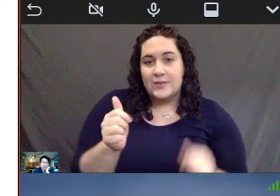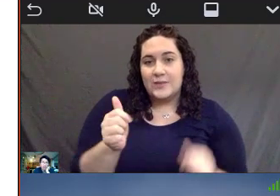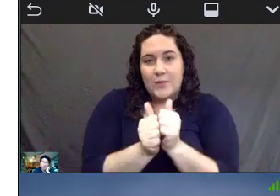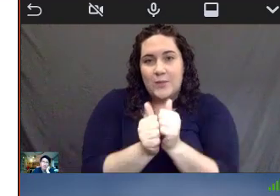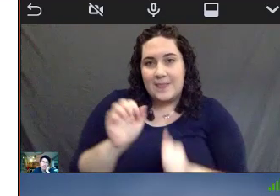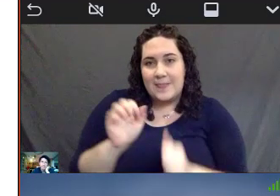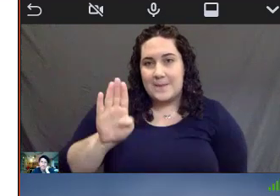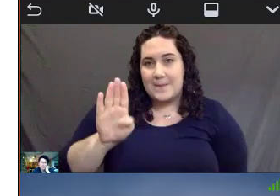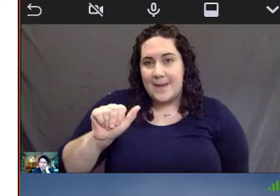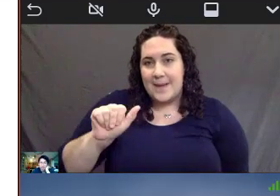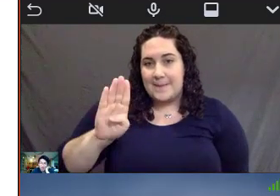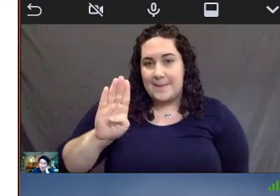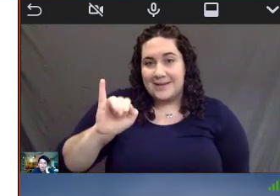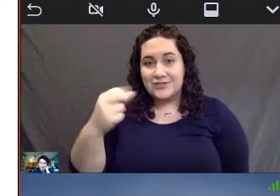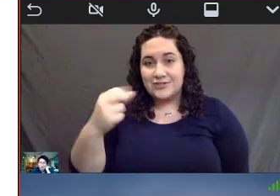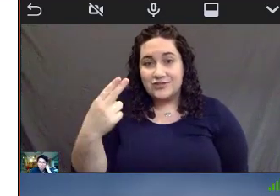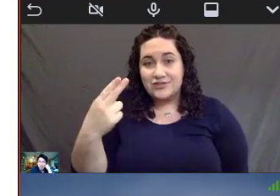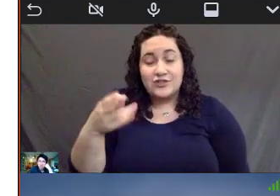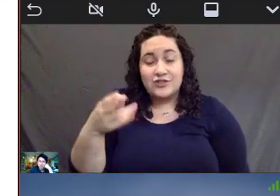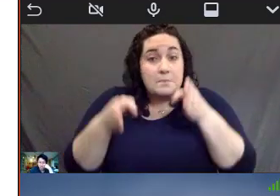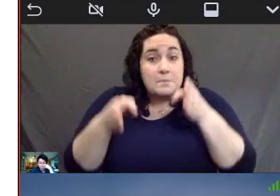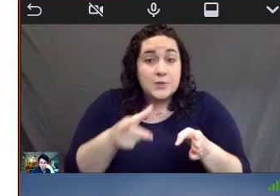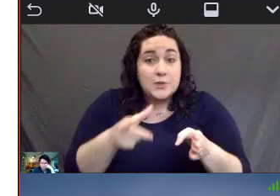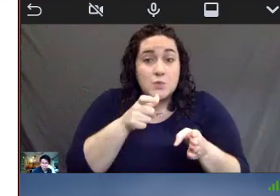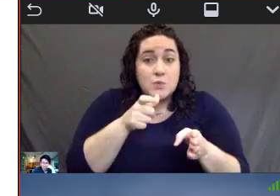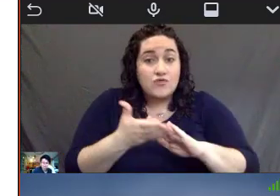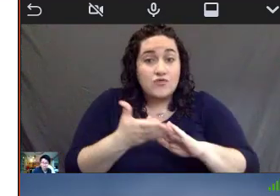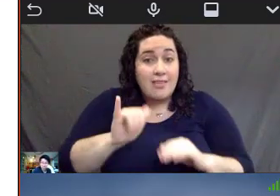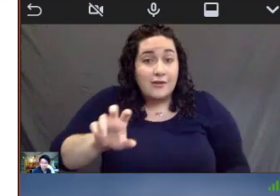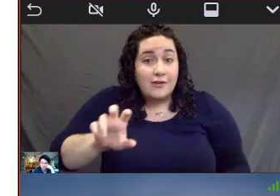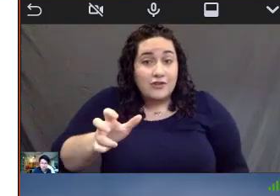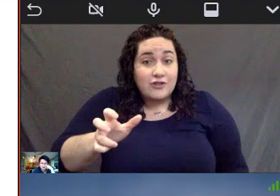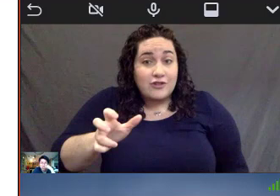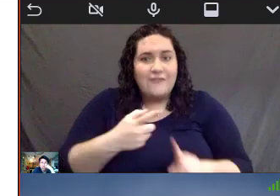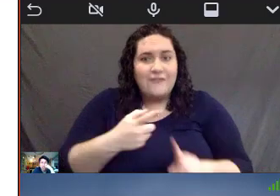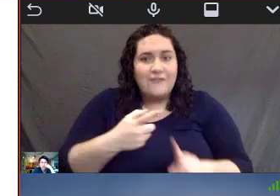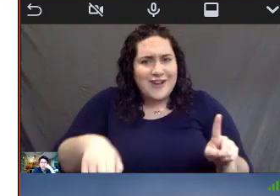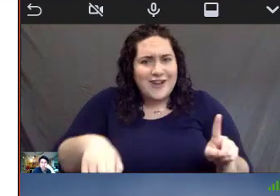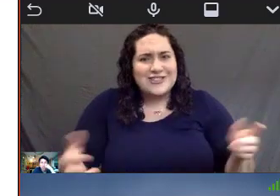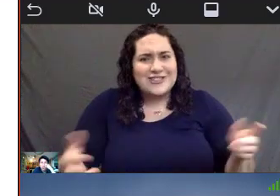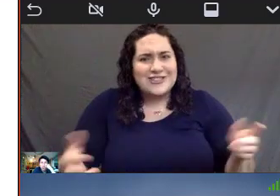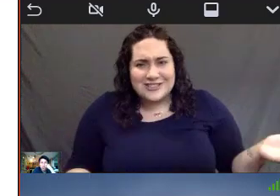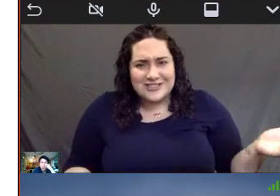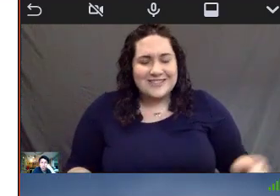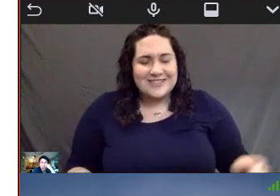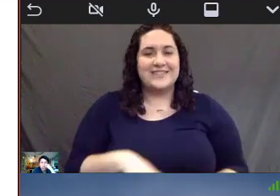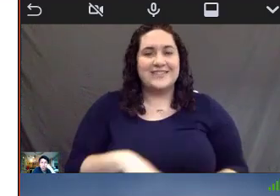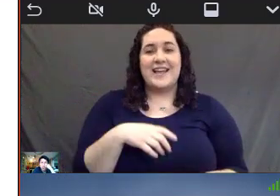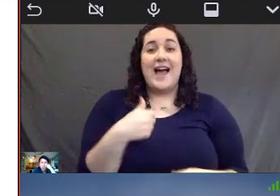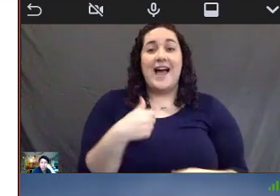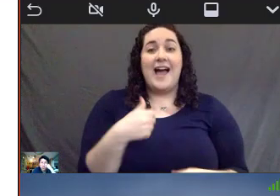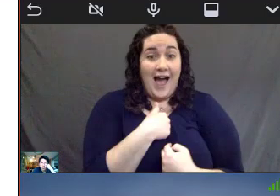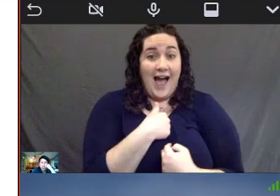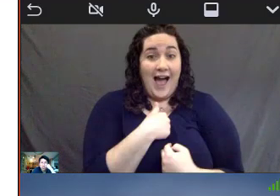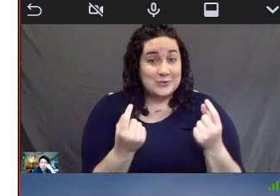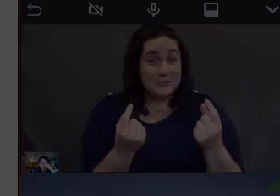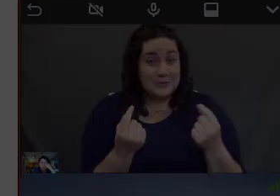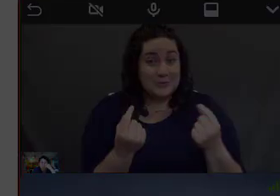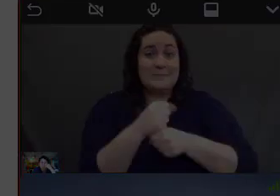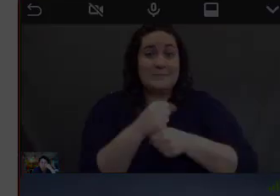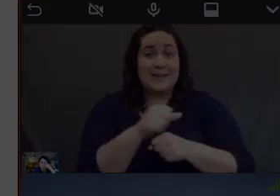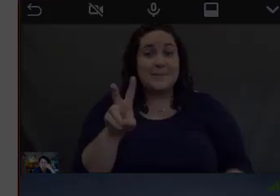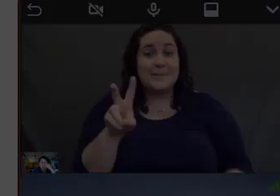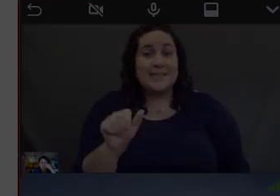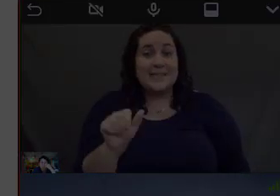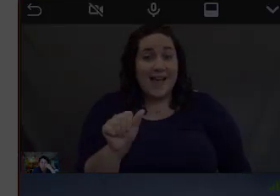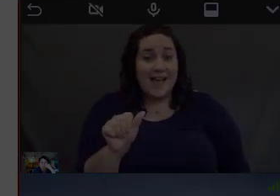weekend. I made some pizza from scratch. So this is, we made the dough, we let it rest, and then we sort of built our own pizza